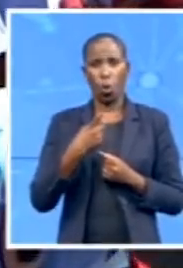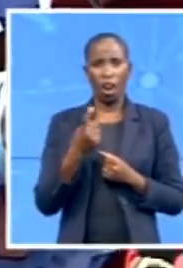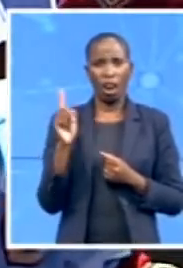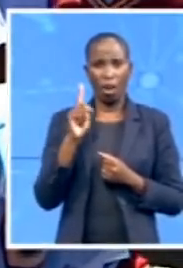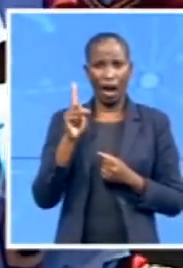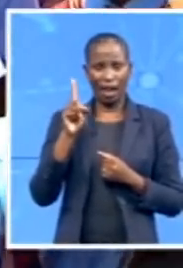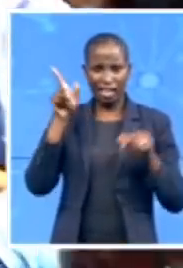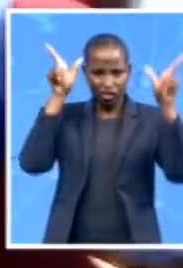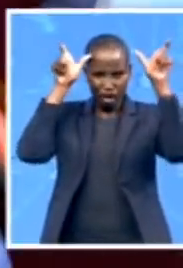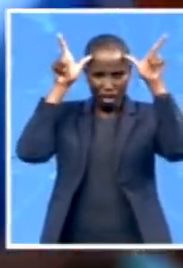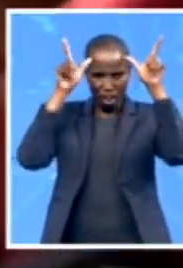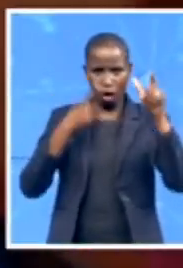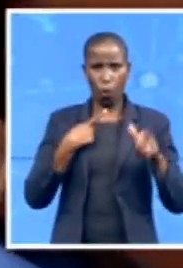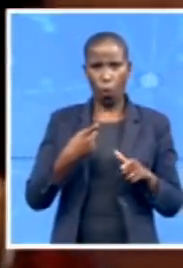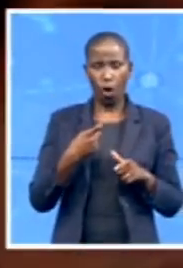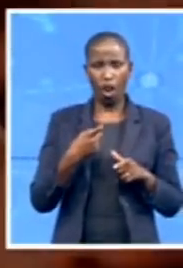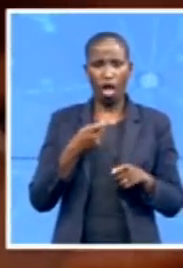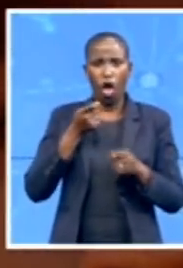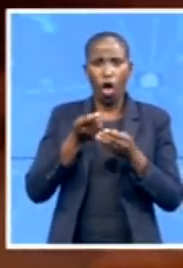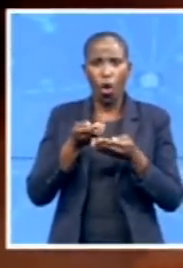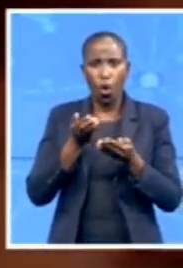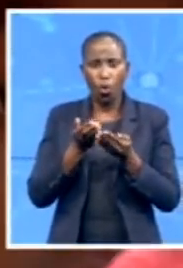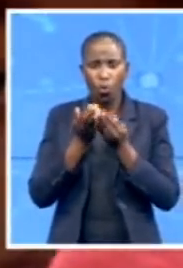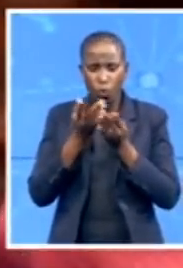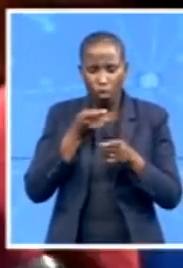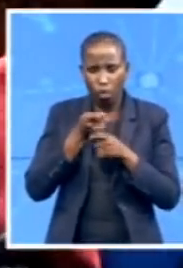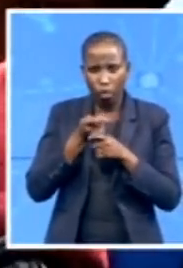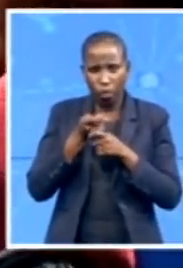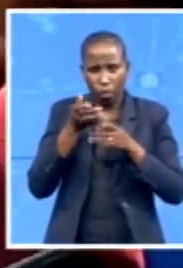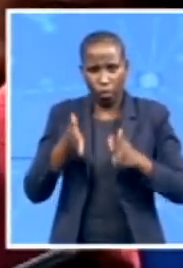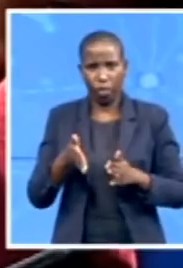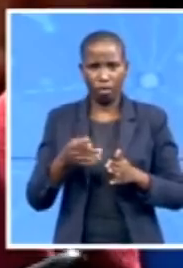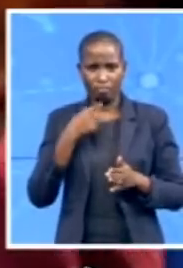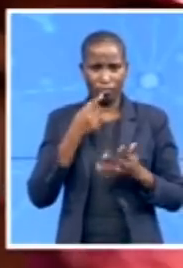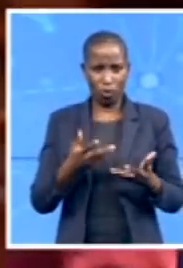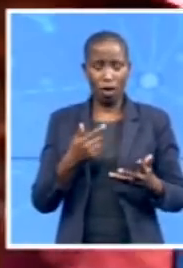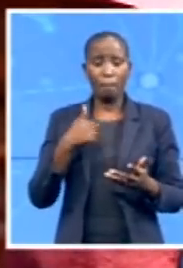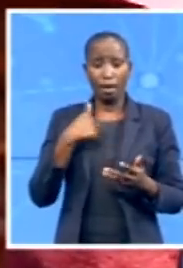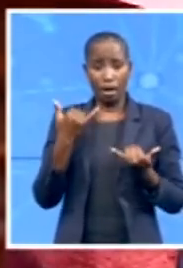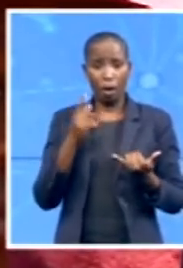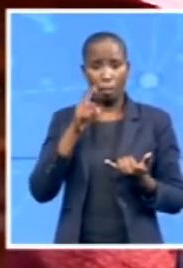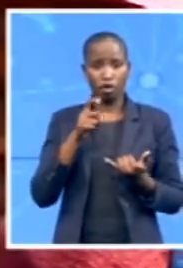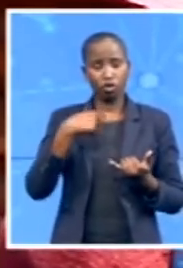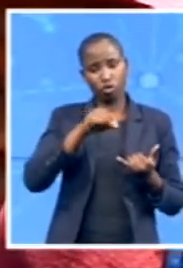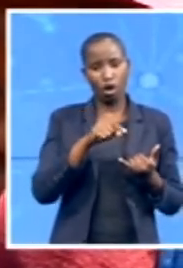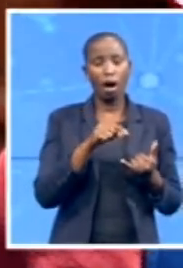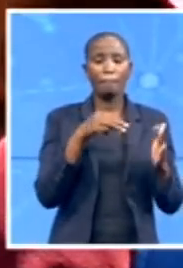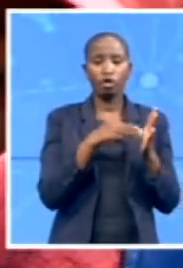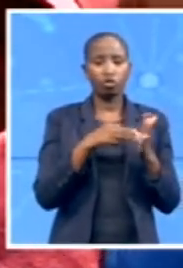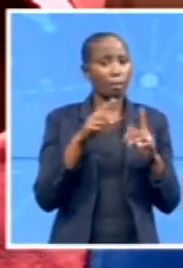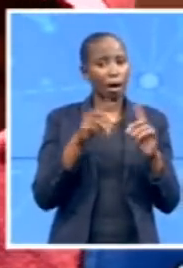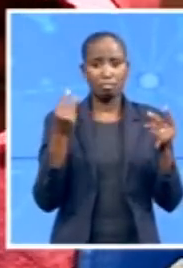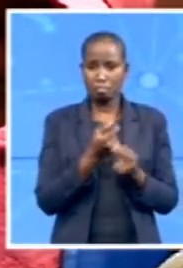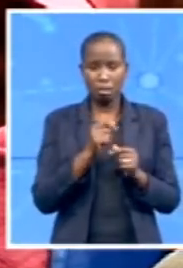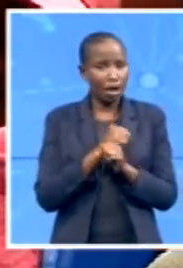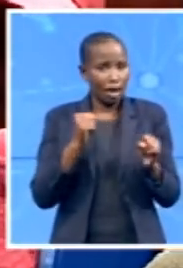could not control. Now I cannot be in matric. I have to repeat a grade because of them. And I'd also